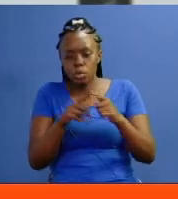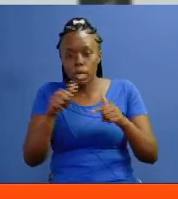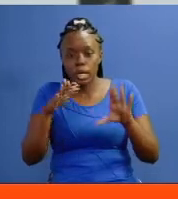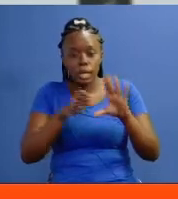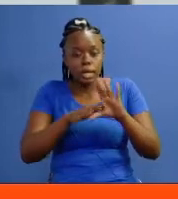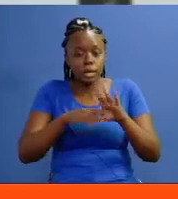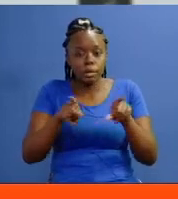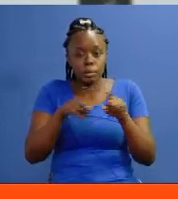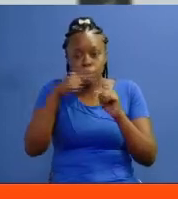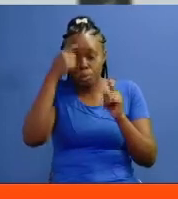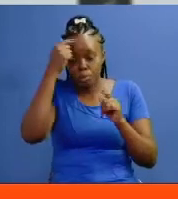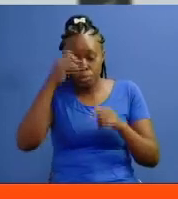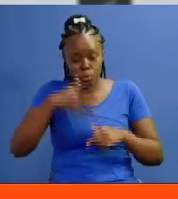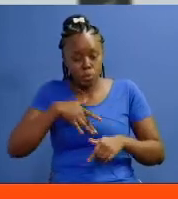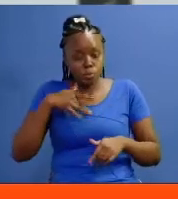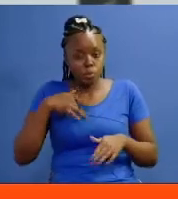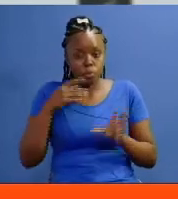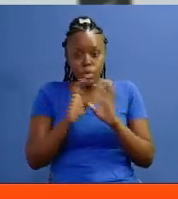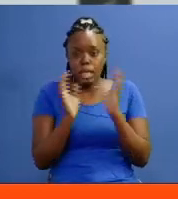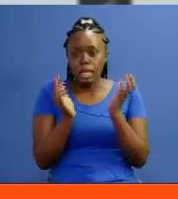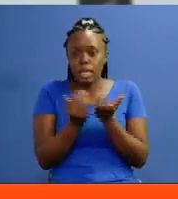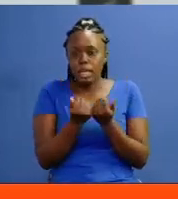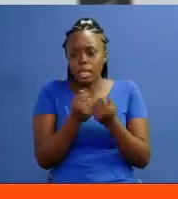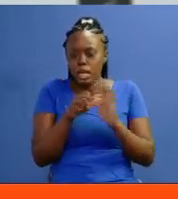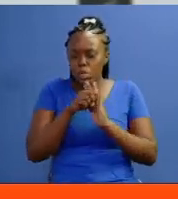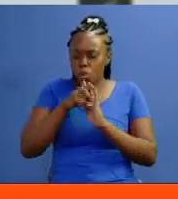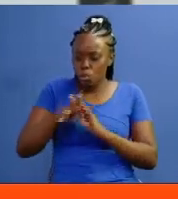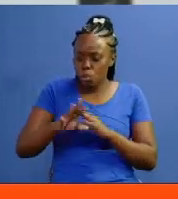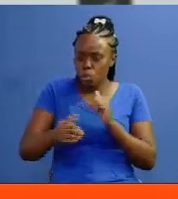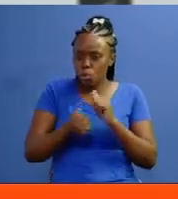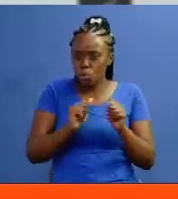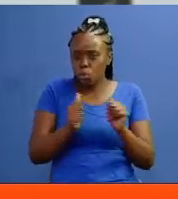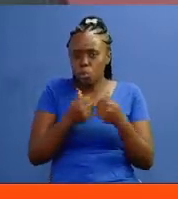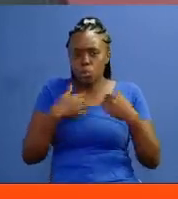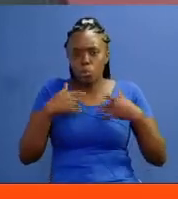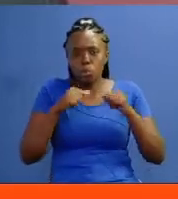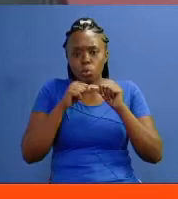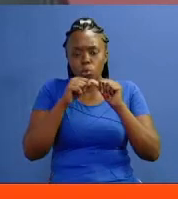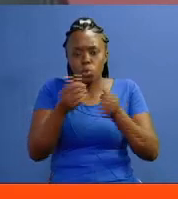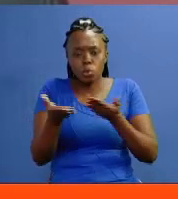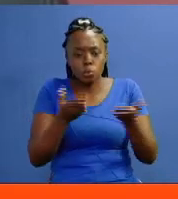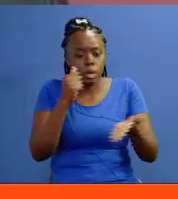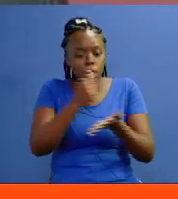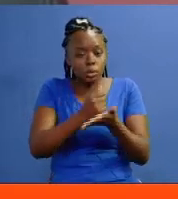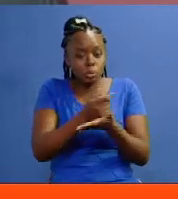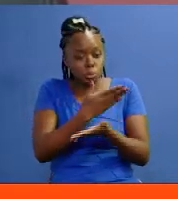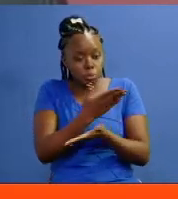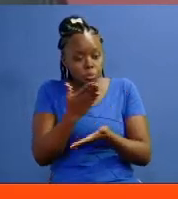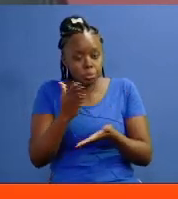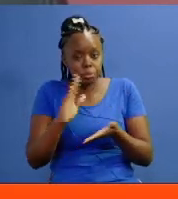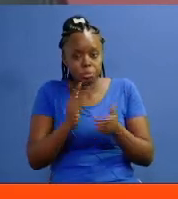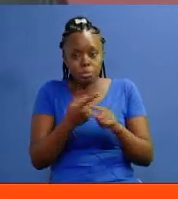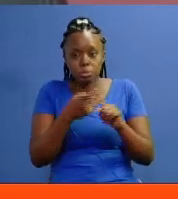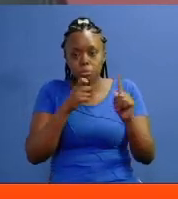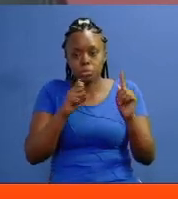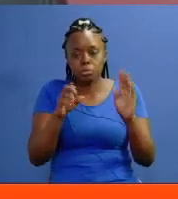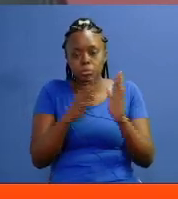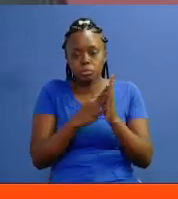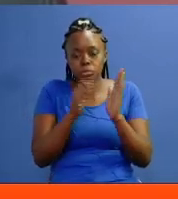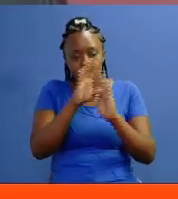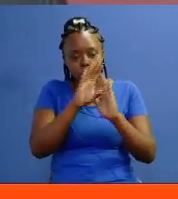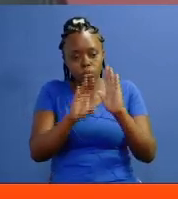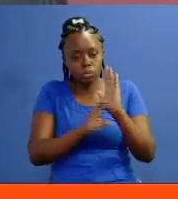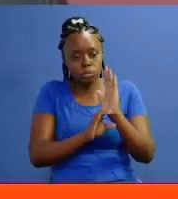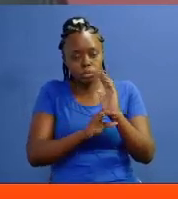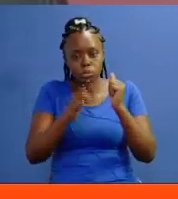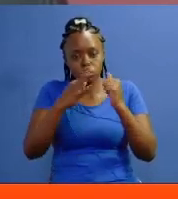I feel the council has lost the legitimacy to continue to be in office. According to Article 136 of the Constitution,